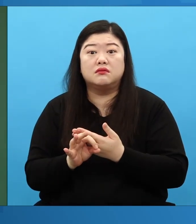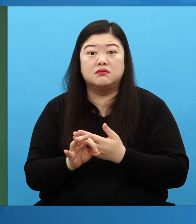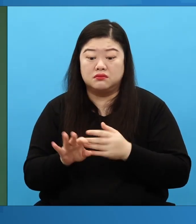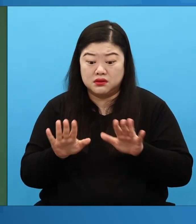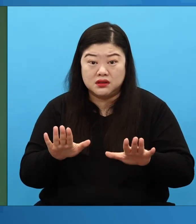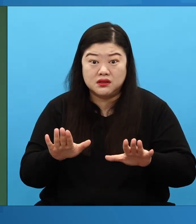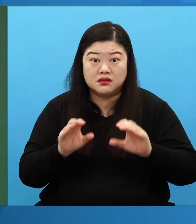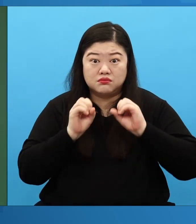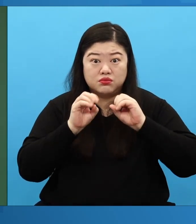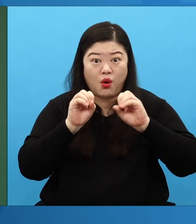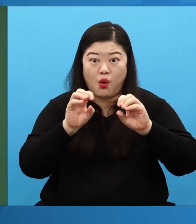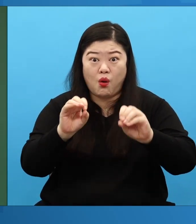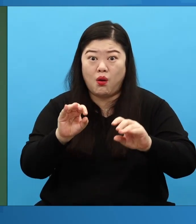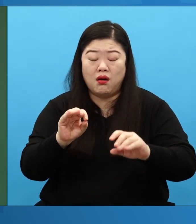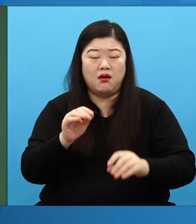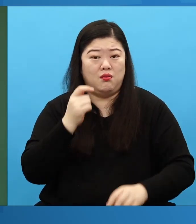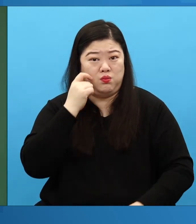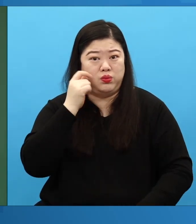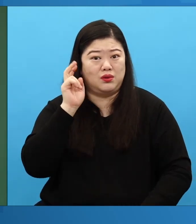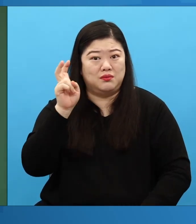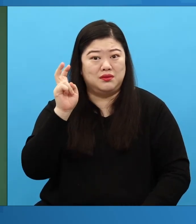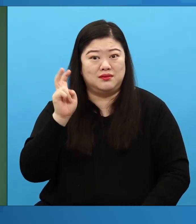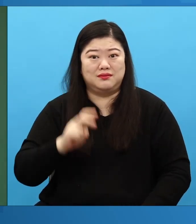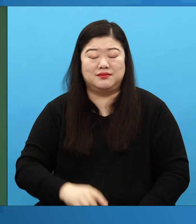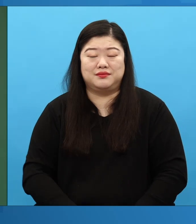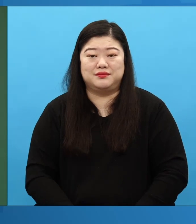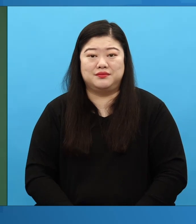the absolute, this rightful answer here.